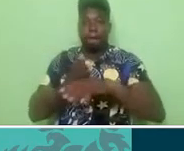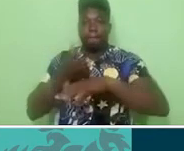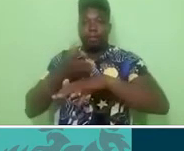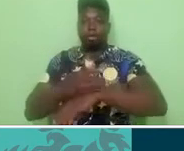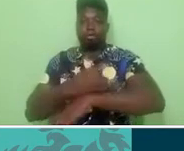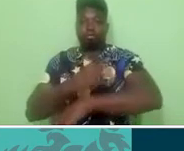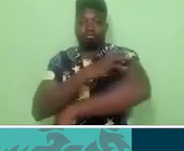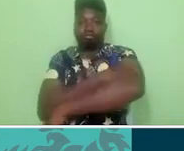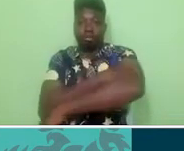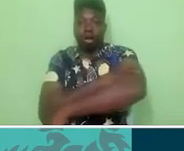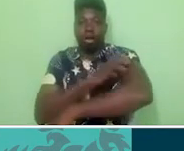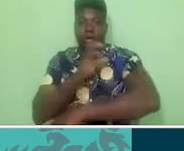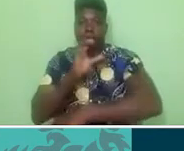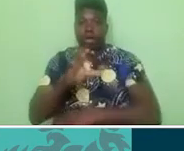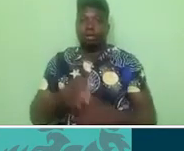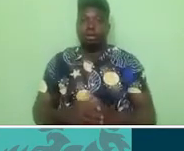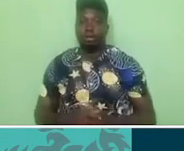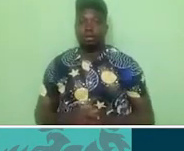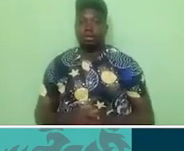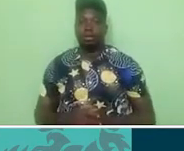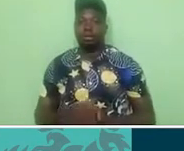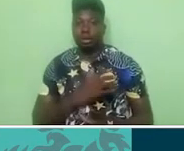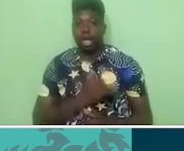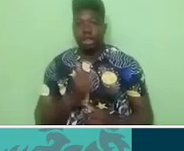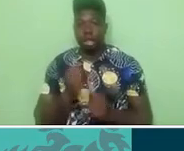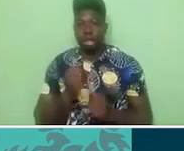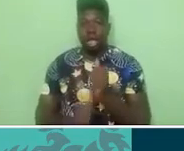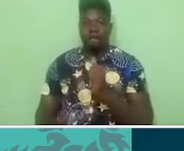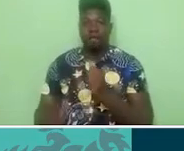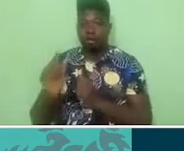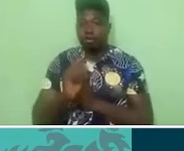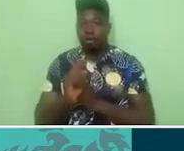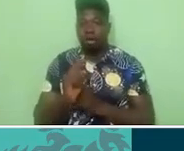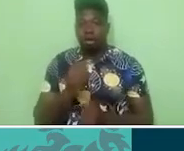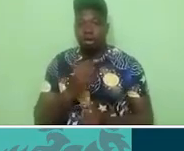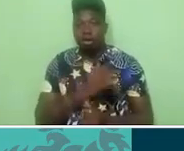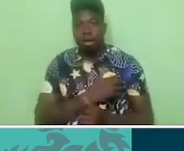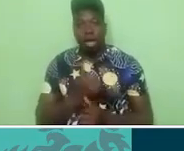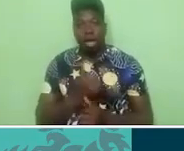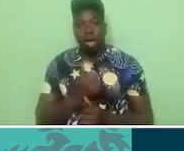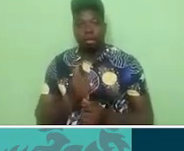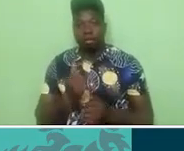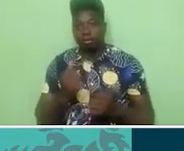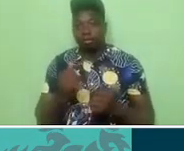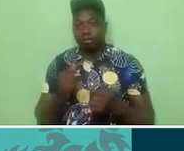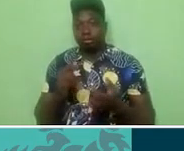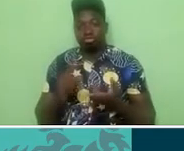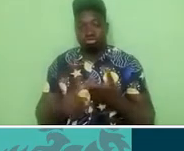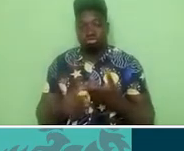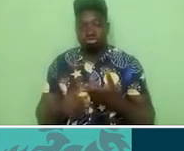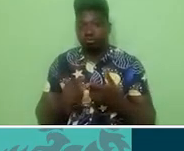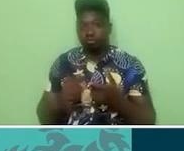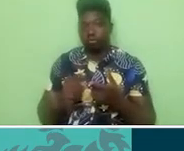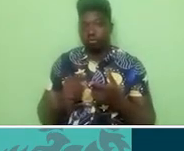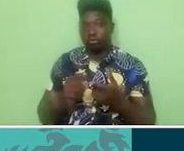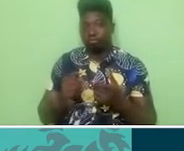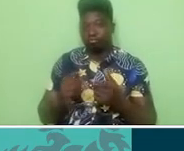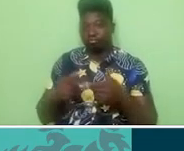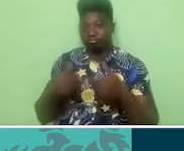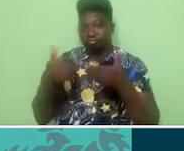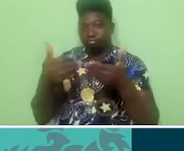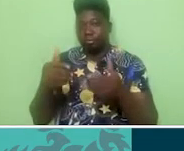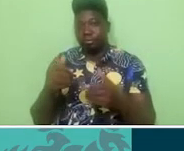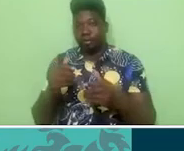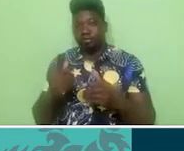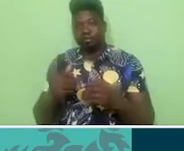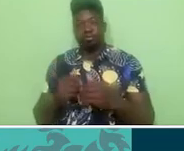Beyond Empowerment, a developmental strategy to liberate everyone. I've referred to this,